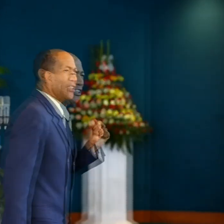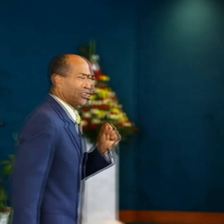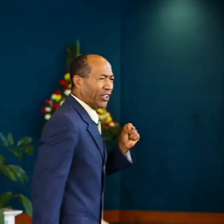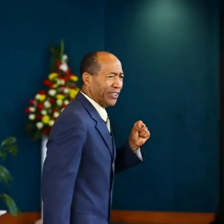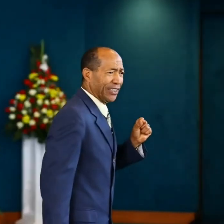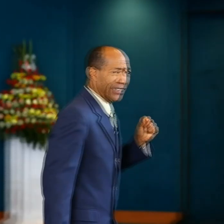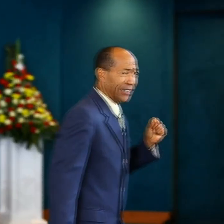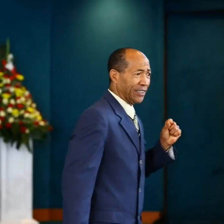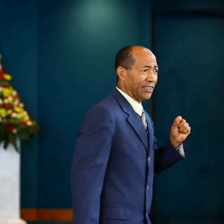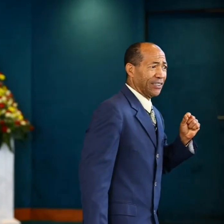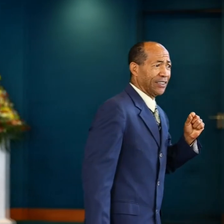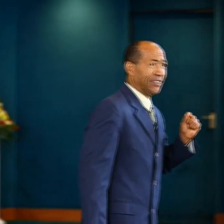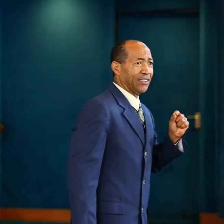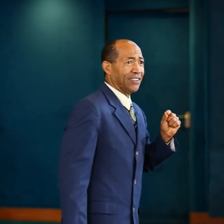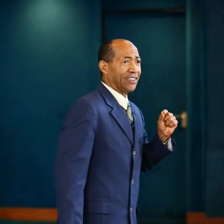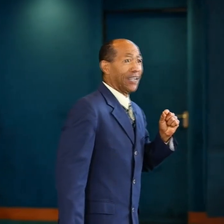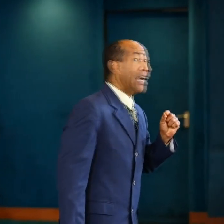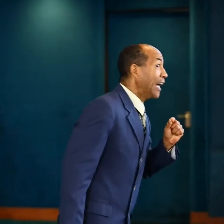The Son. No, who is the Son?